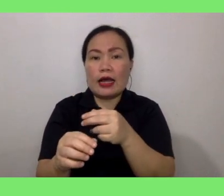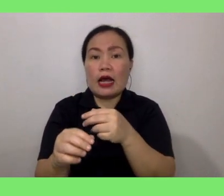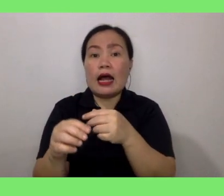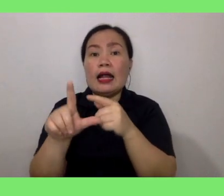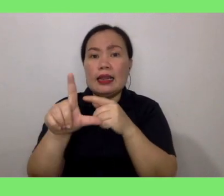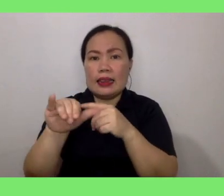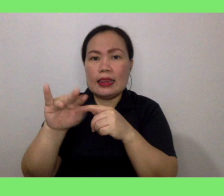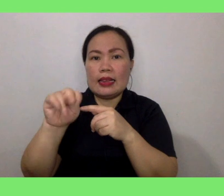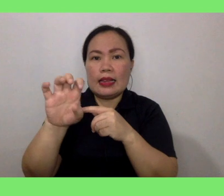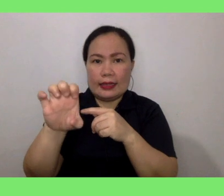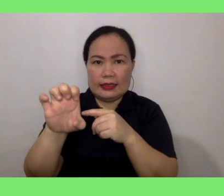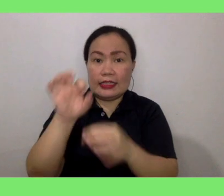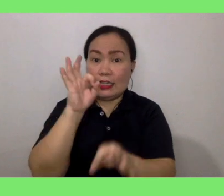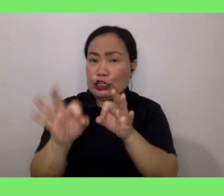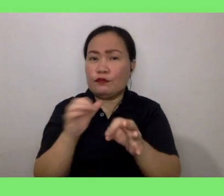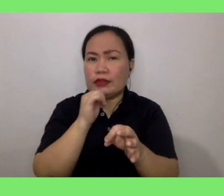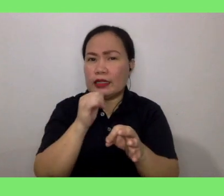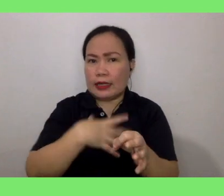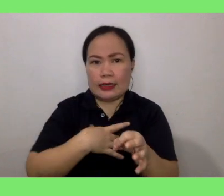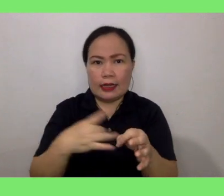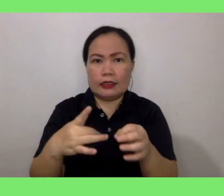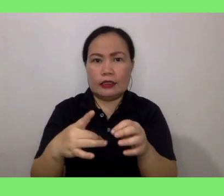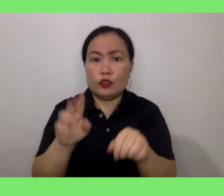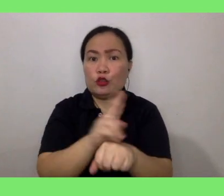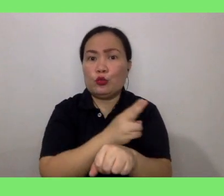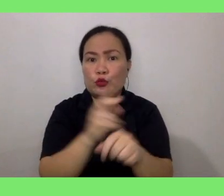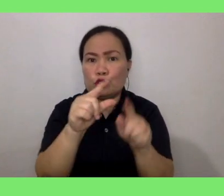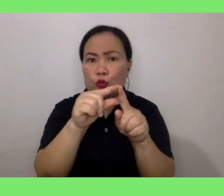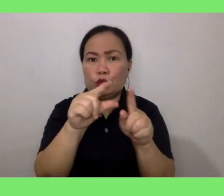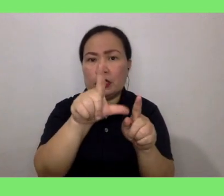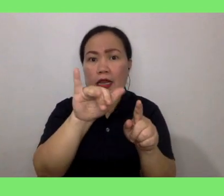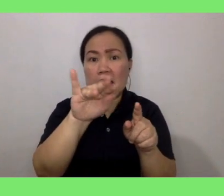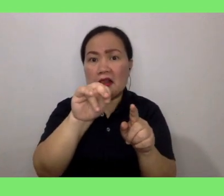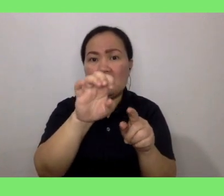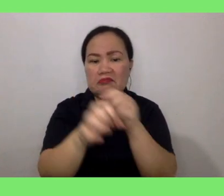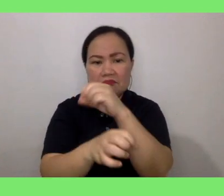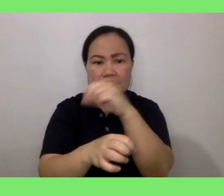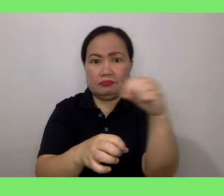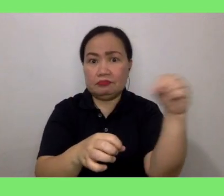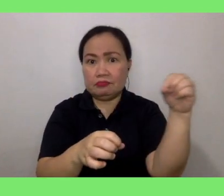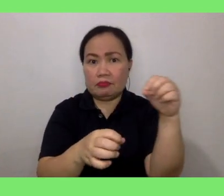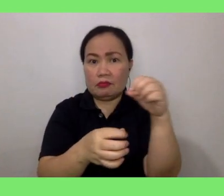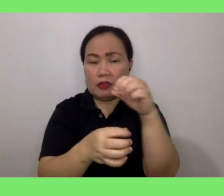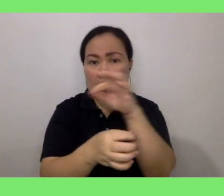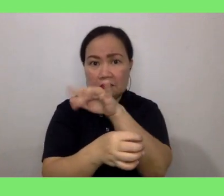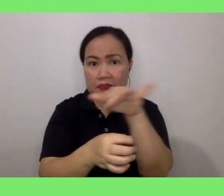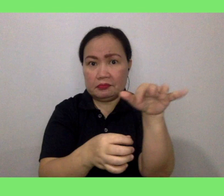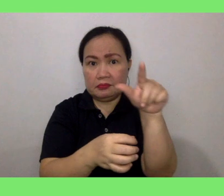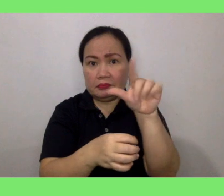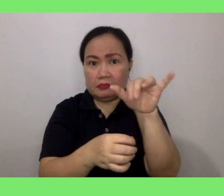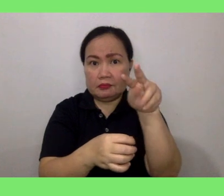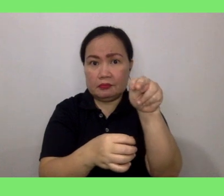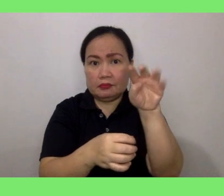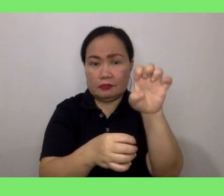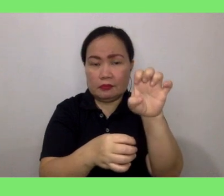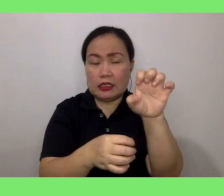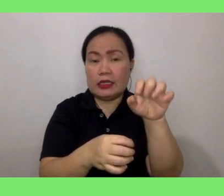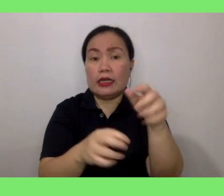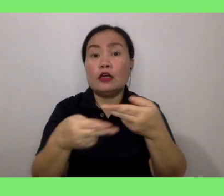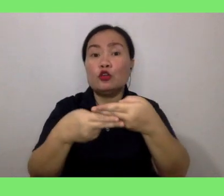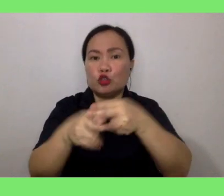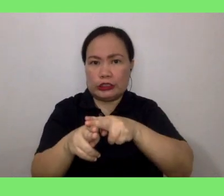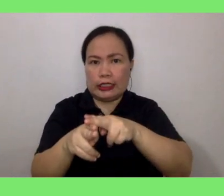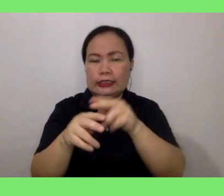Okay, so tatandaan yung symbol po natin na kapag line ang tinutukoy mo, if you are referring to a line, then do